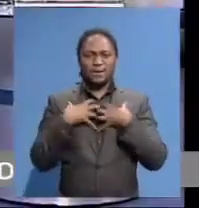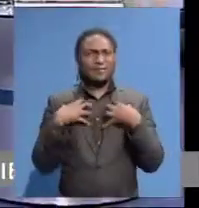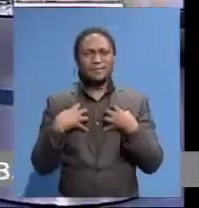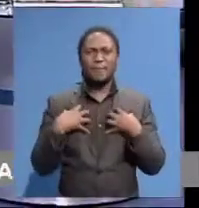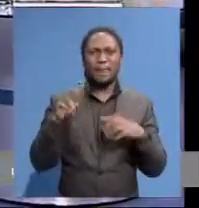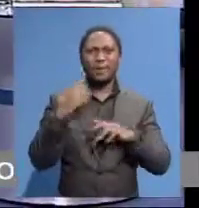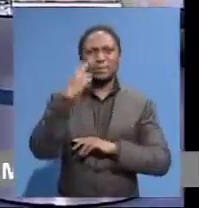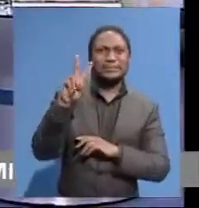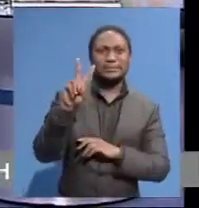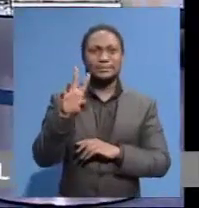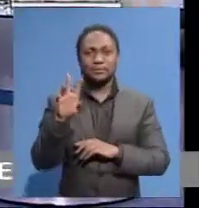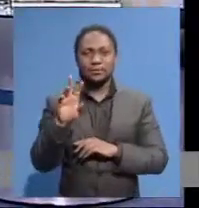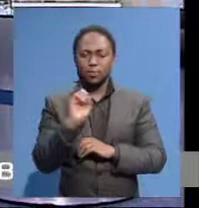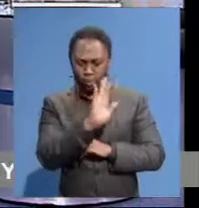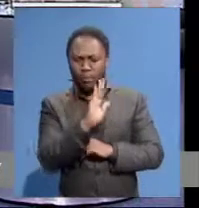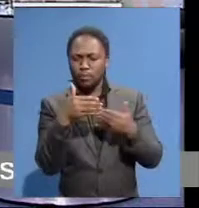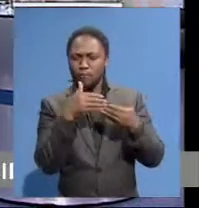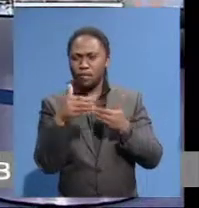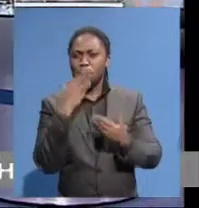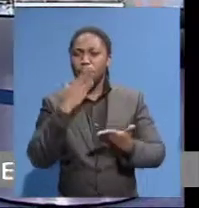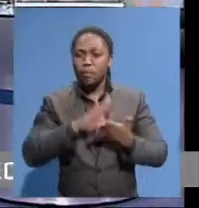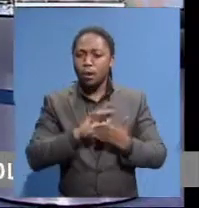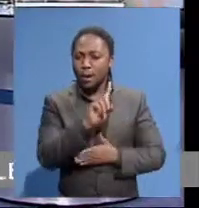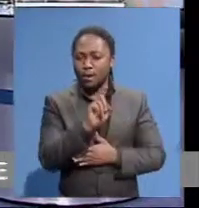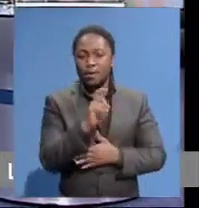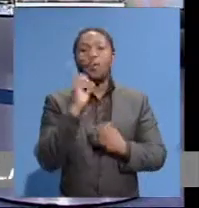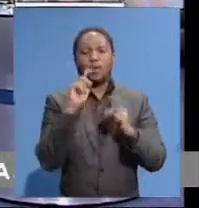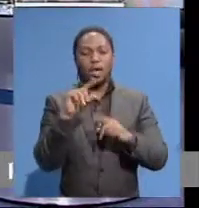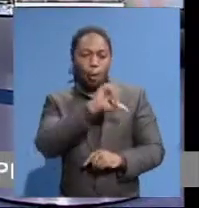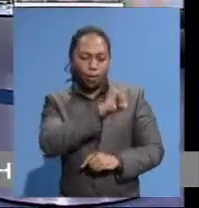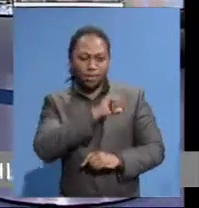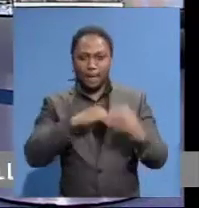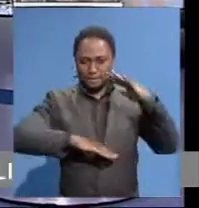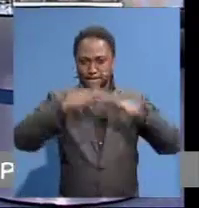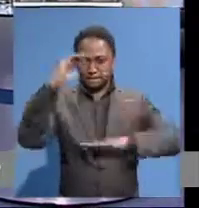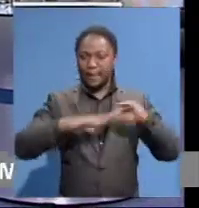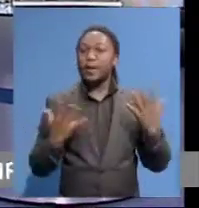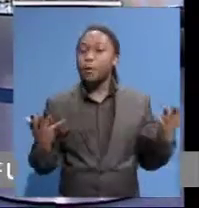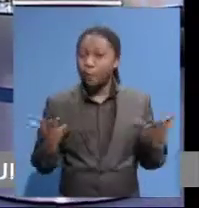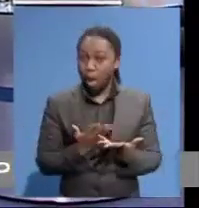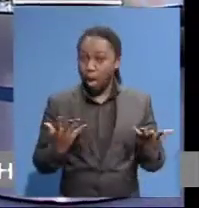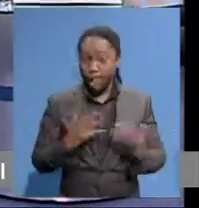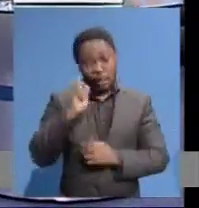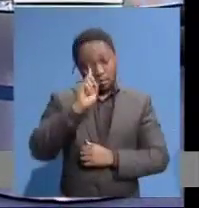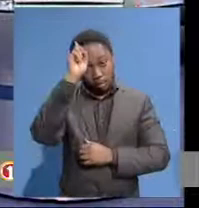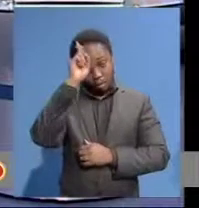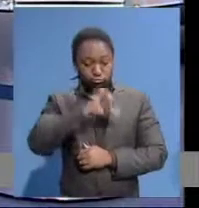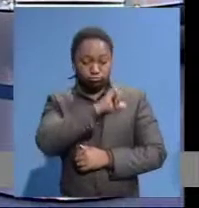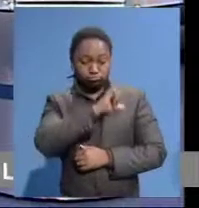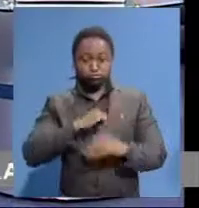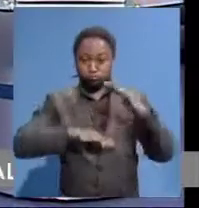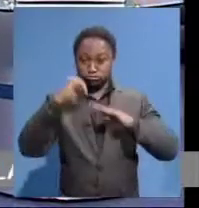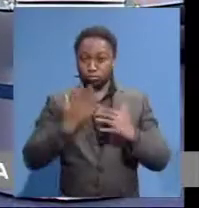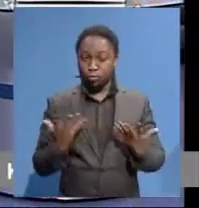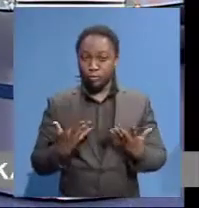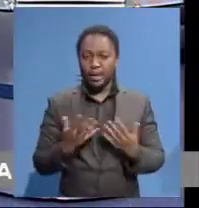Dr. Minga, I did promise to ask you the question of where the hospital will be. Where is the Children's Hospital planned to be built? We've